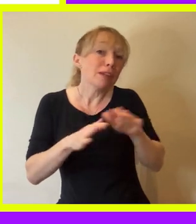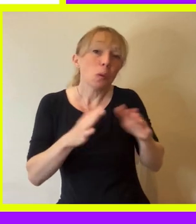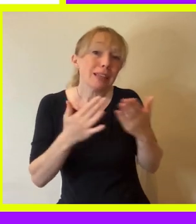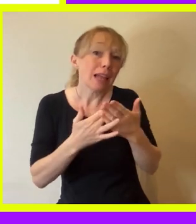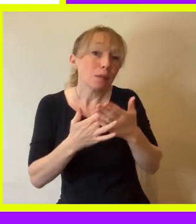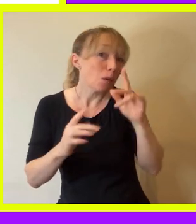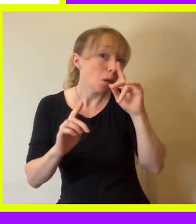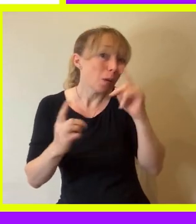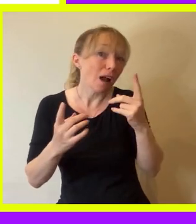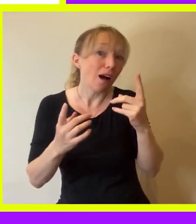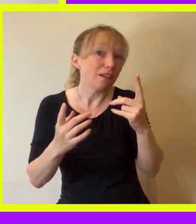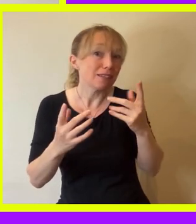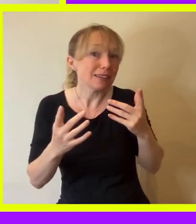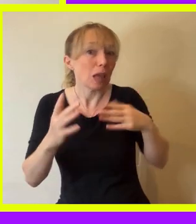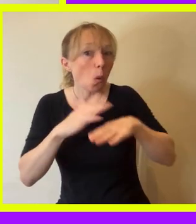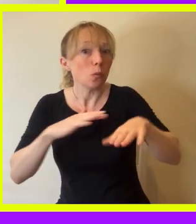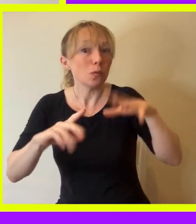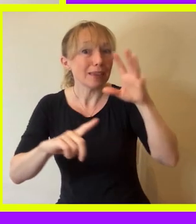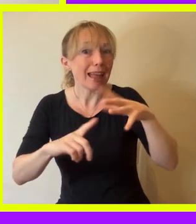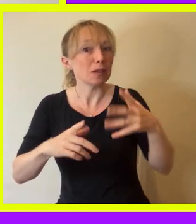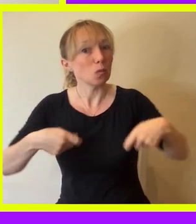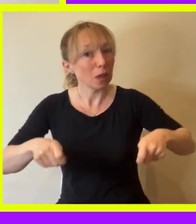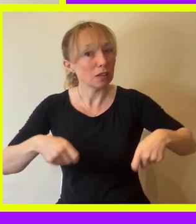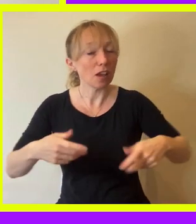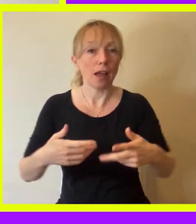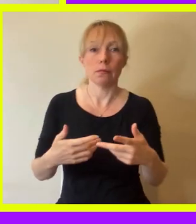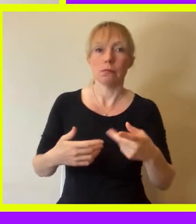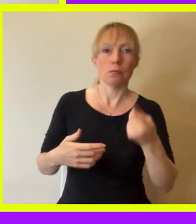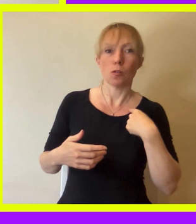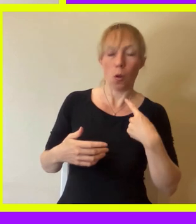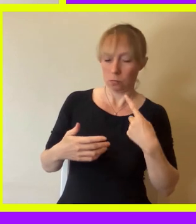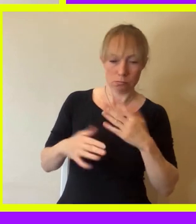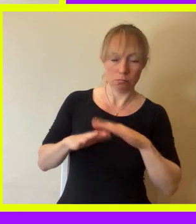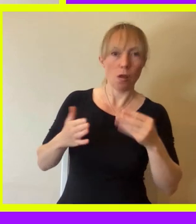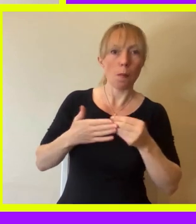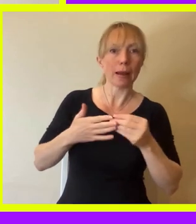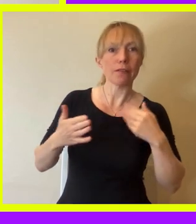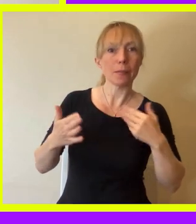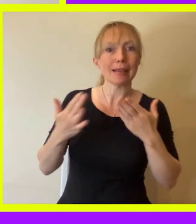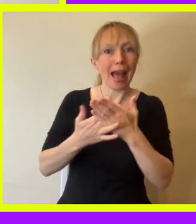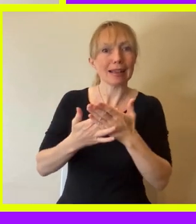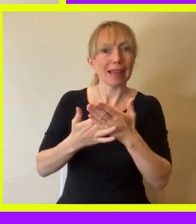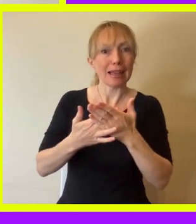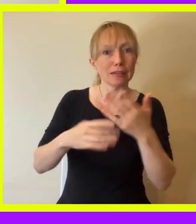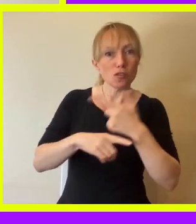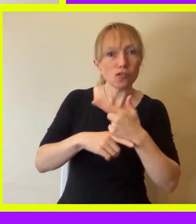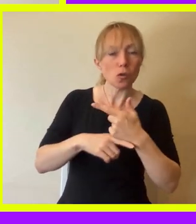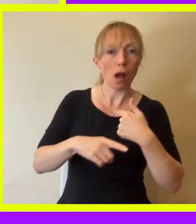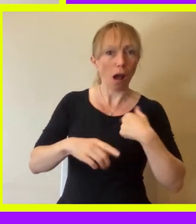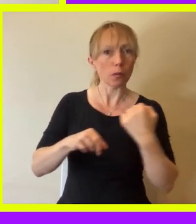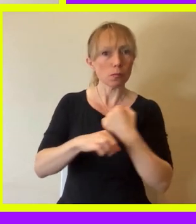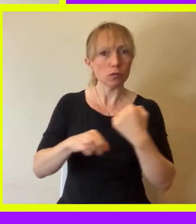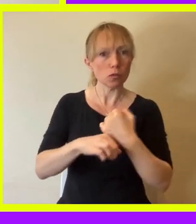set because of your wheelchair. I was told that there was no money for me to access or attend our shoots. And I was the